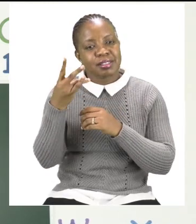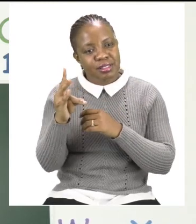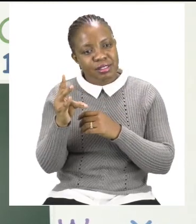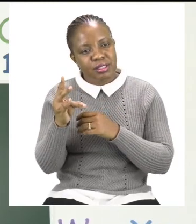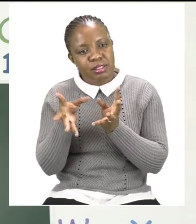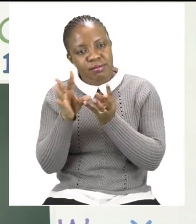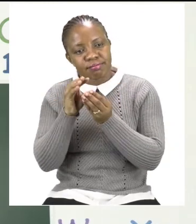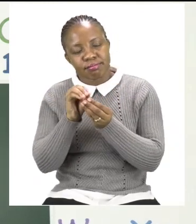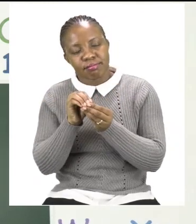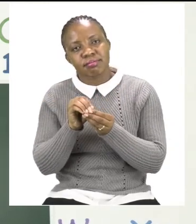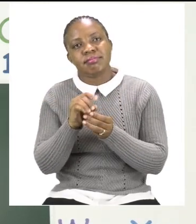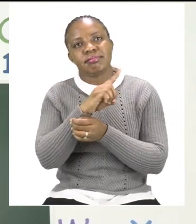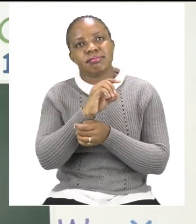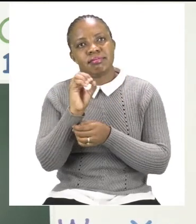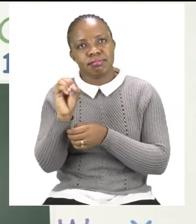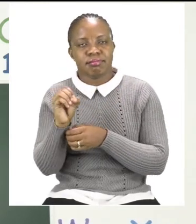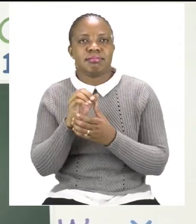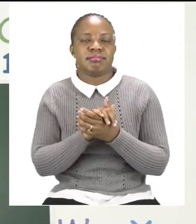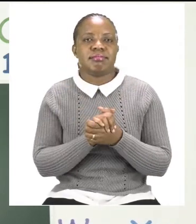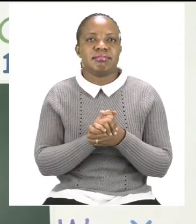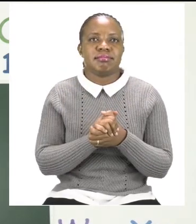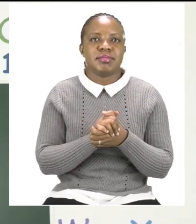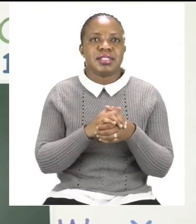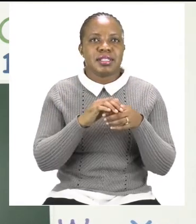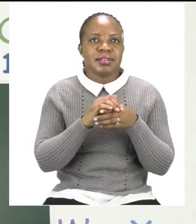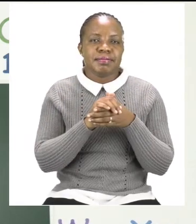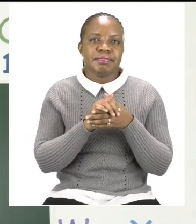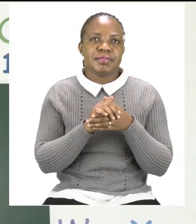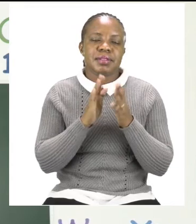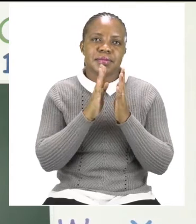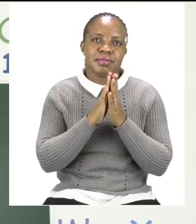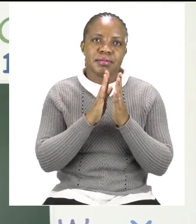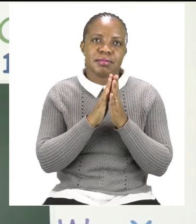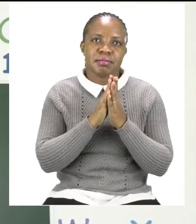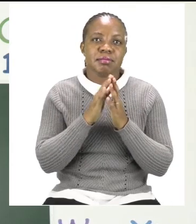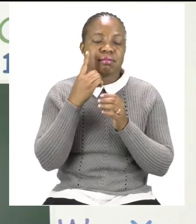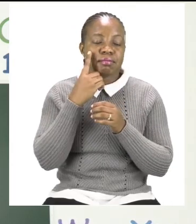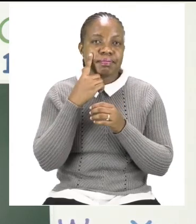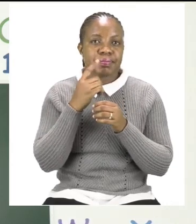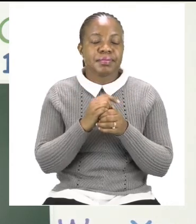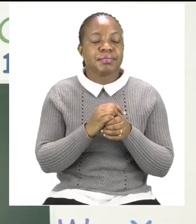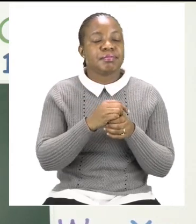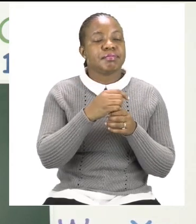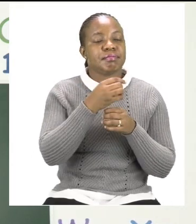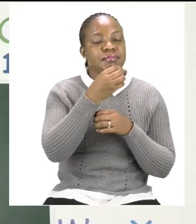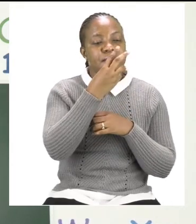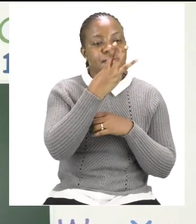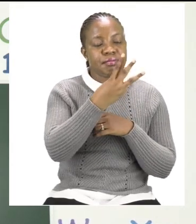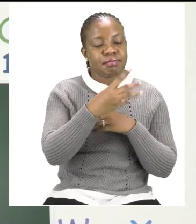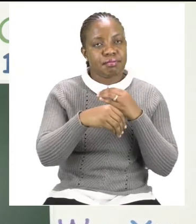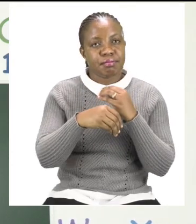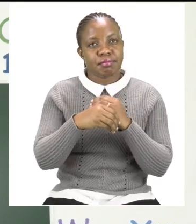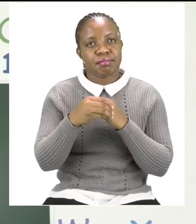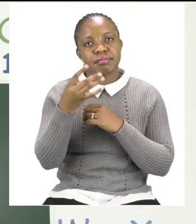12. Please take your time. You can check by adding the numbers together. 3 plus